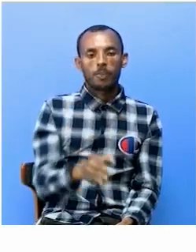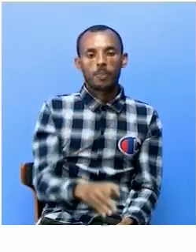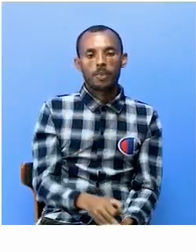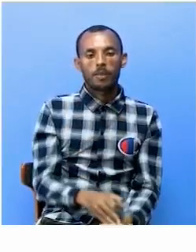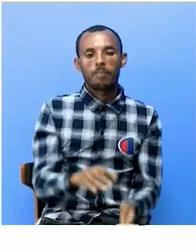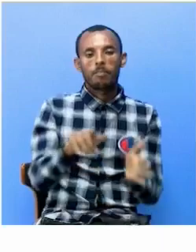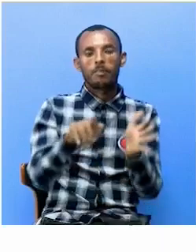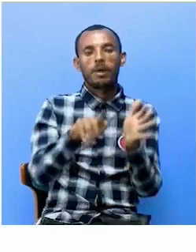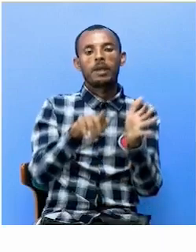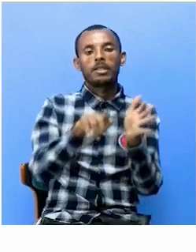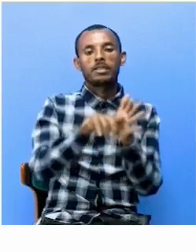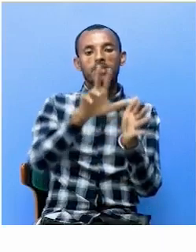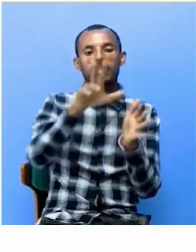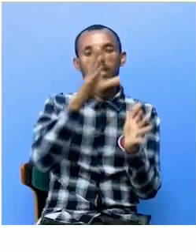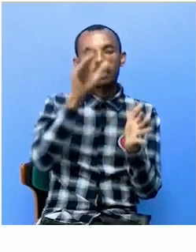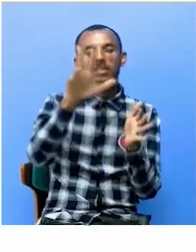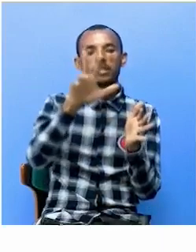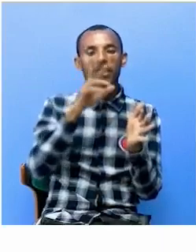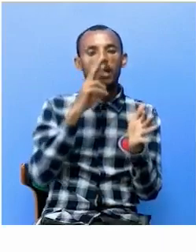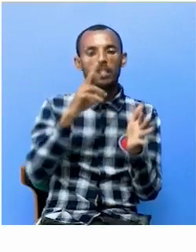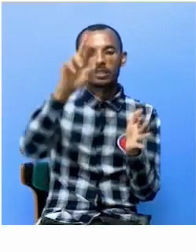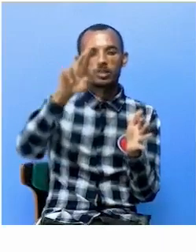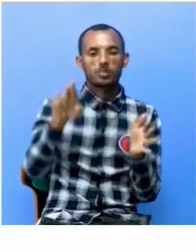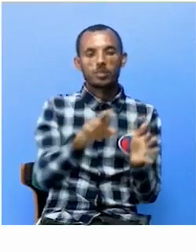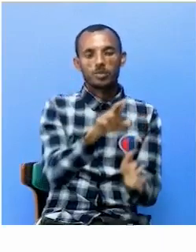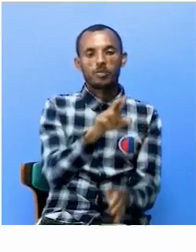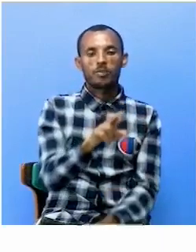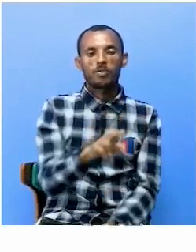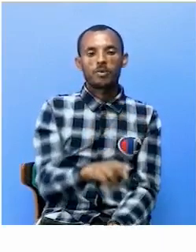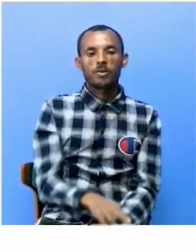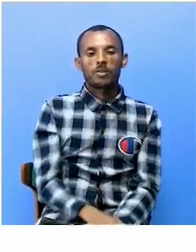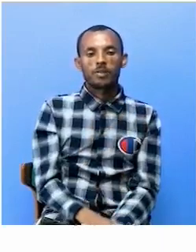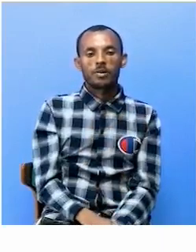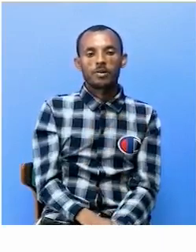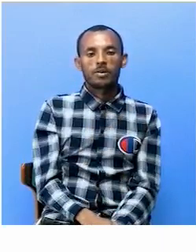3 are the square